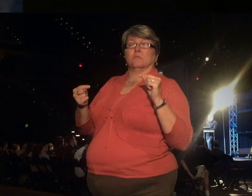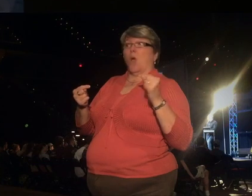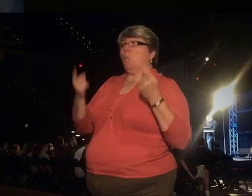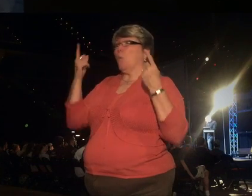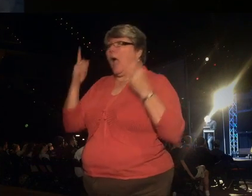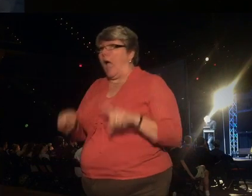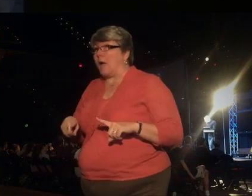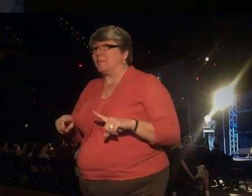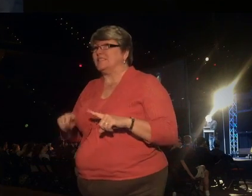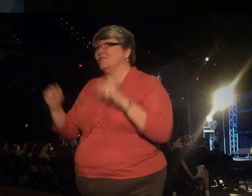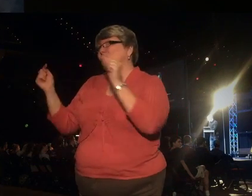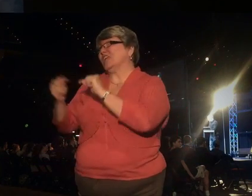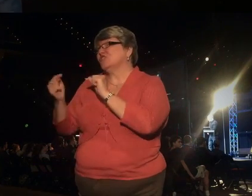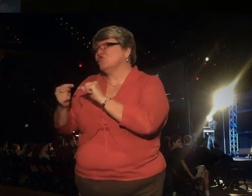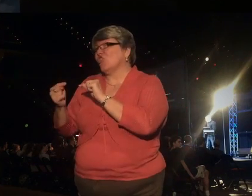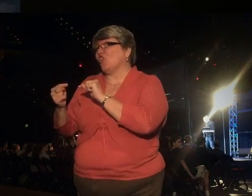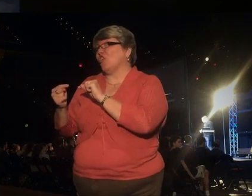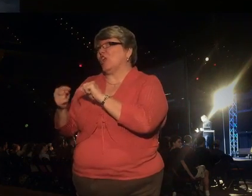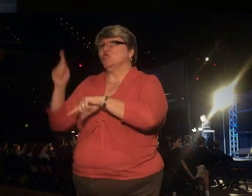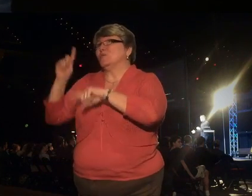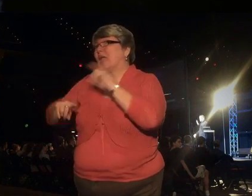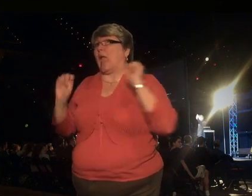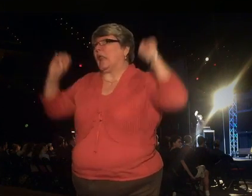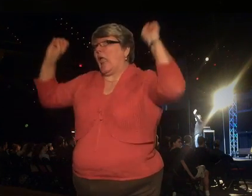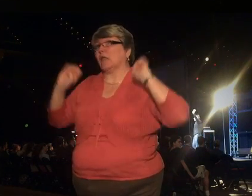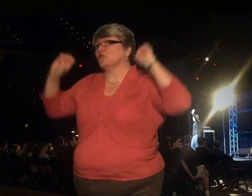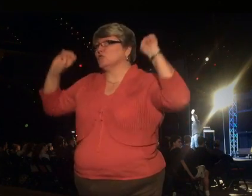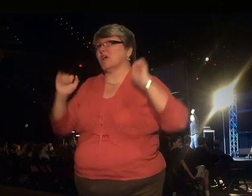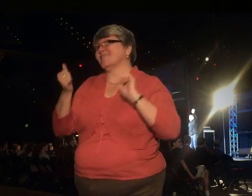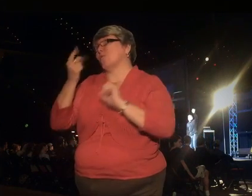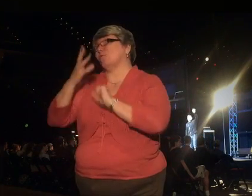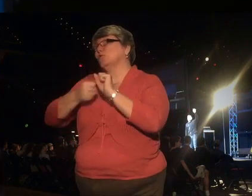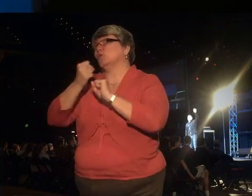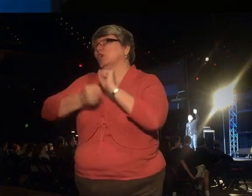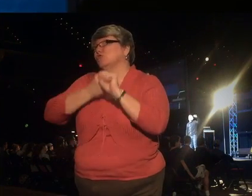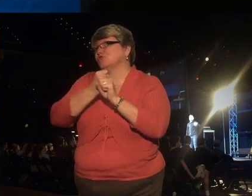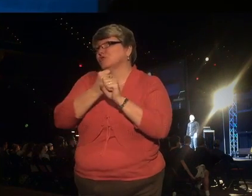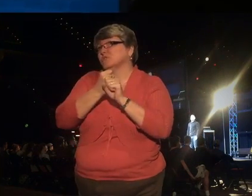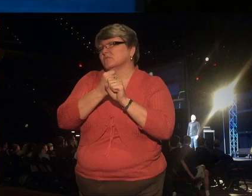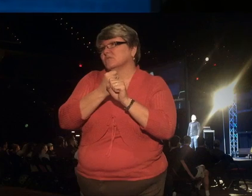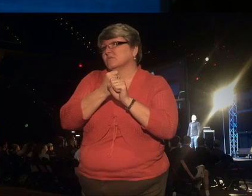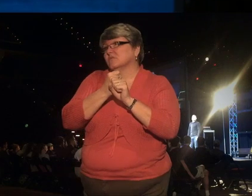What happens if you get injured and can't exercise for a few years?